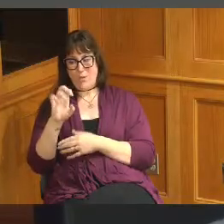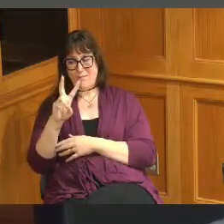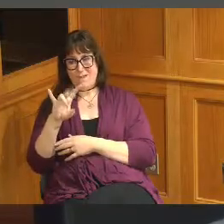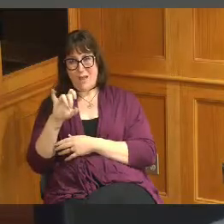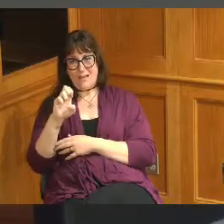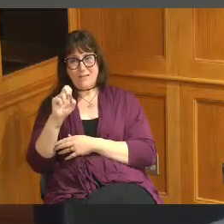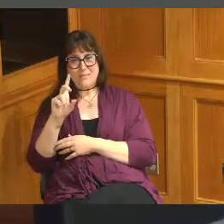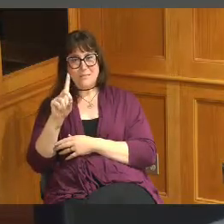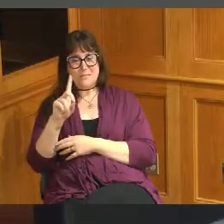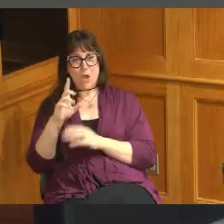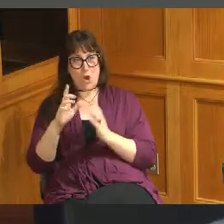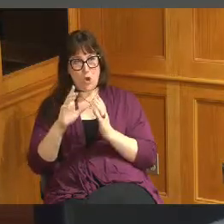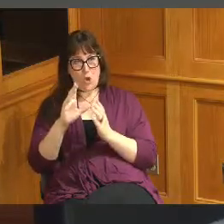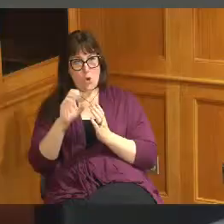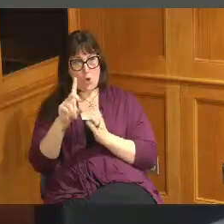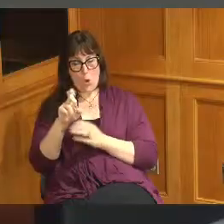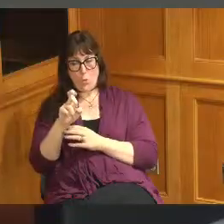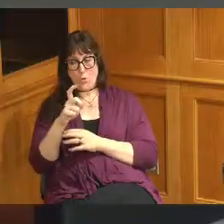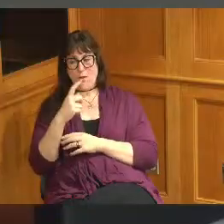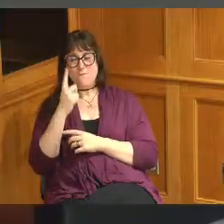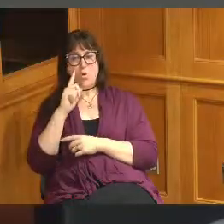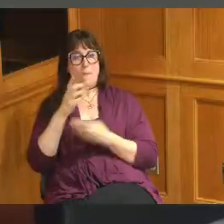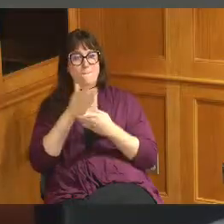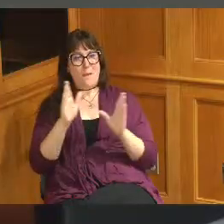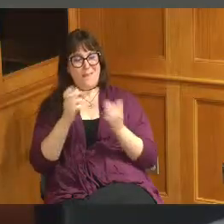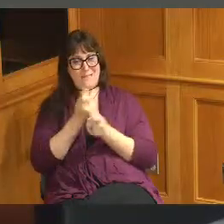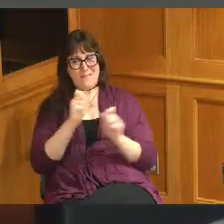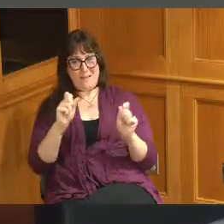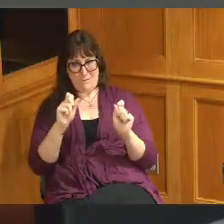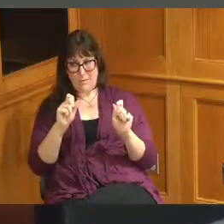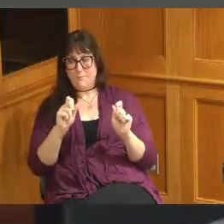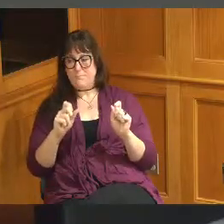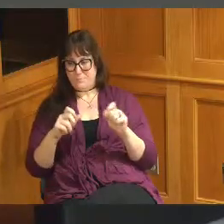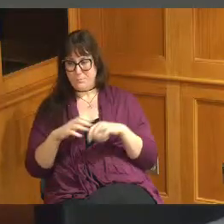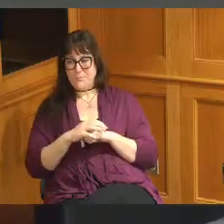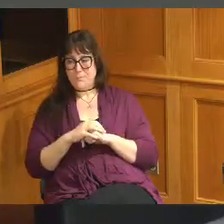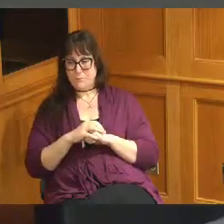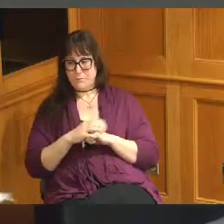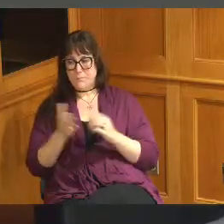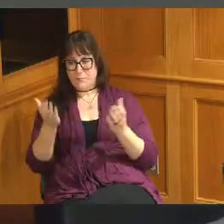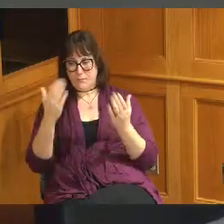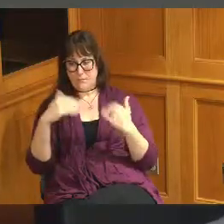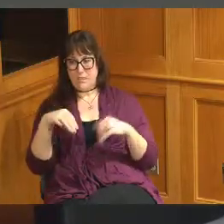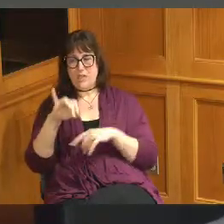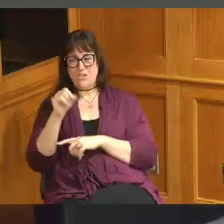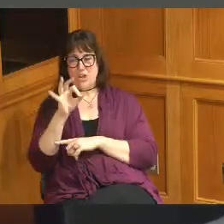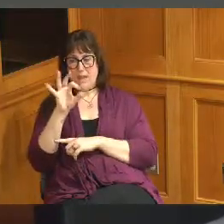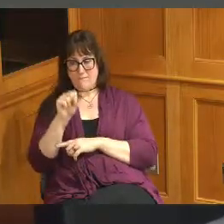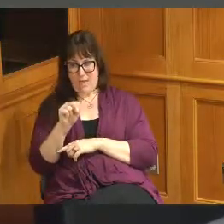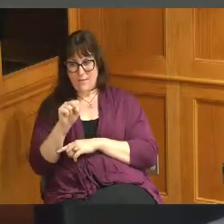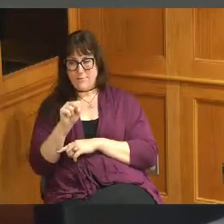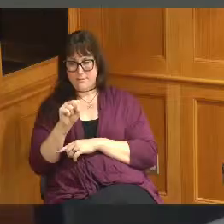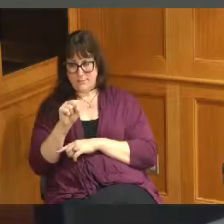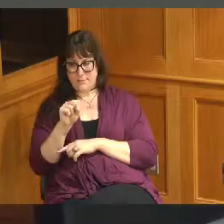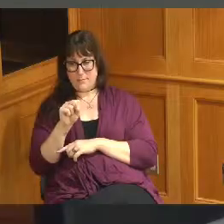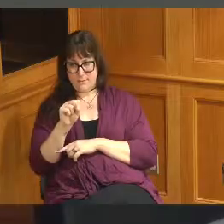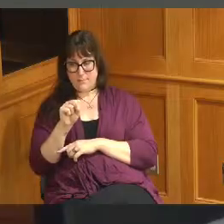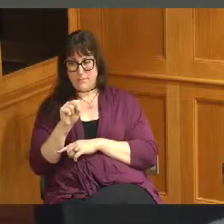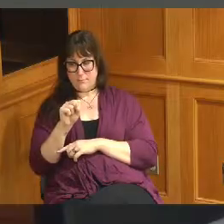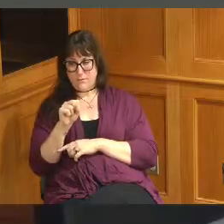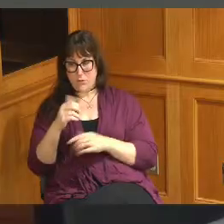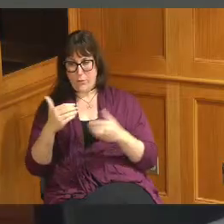do when we enter into negotiations with public safety units. Then we have some JFS items. We